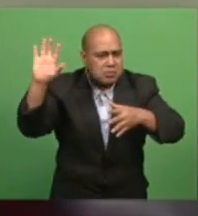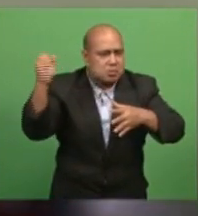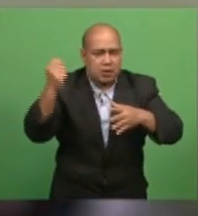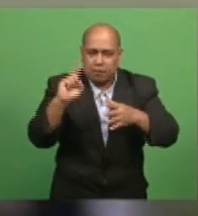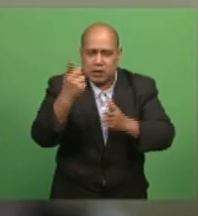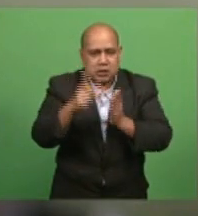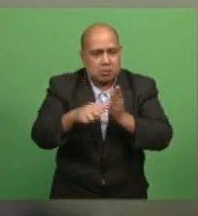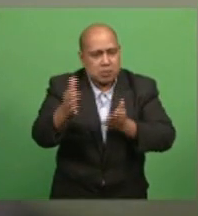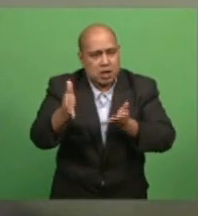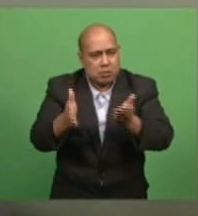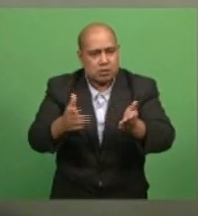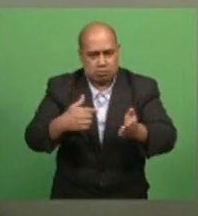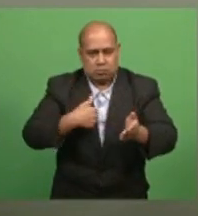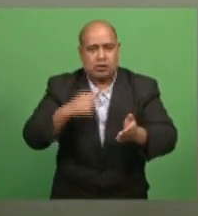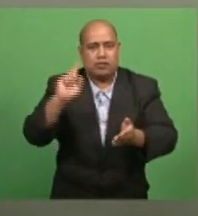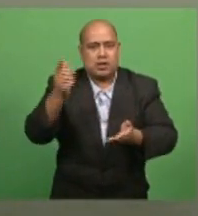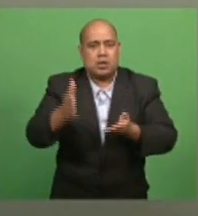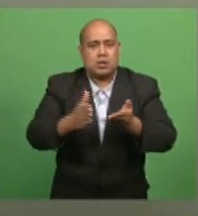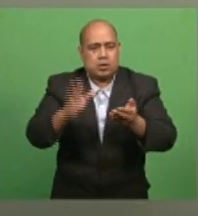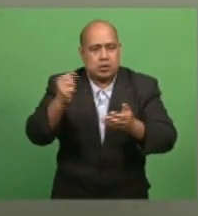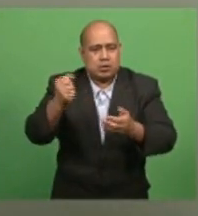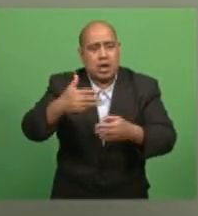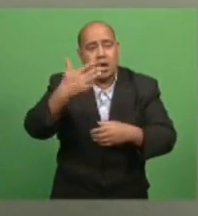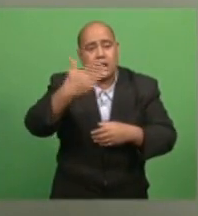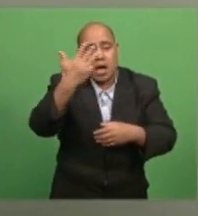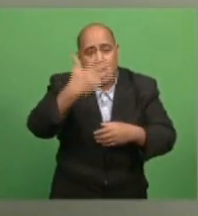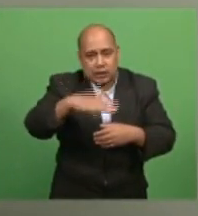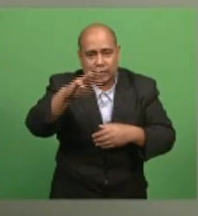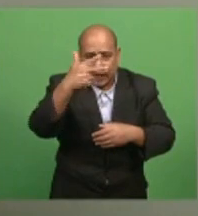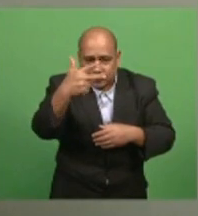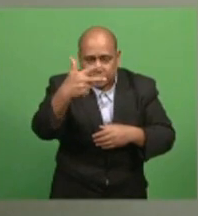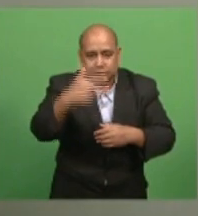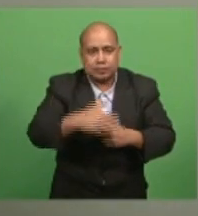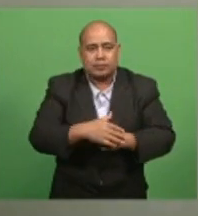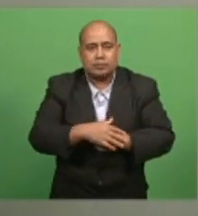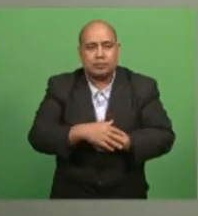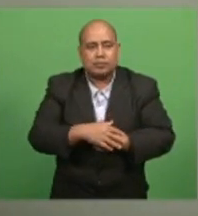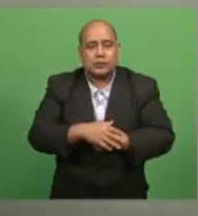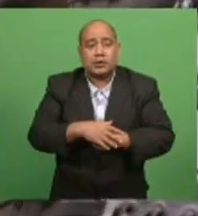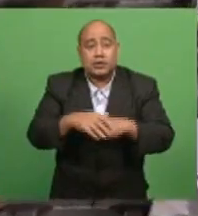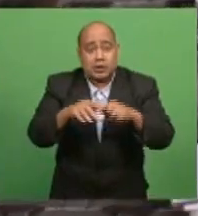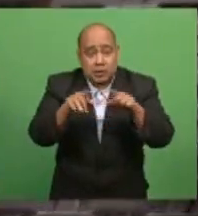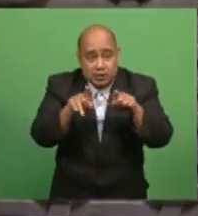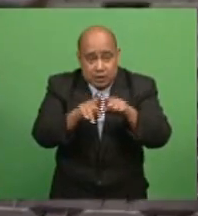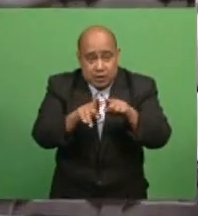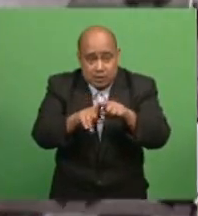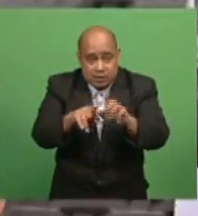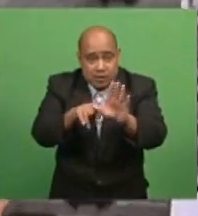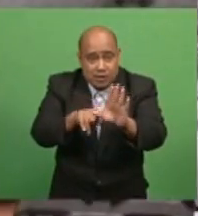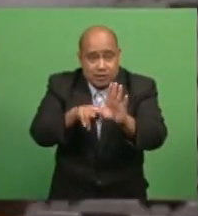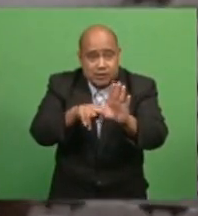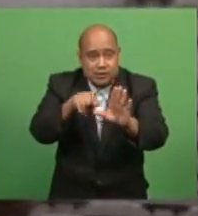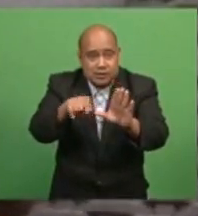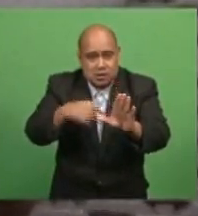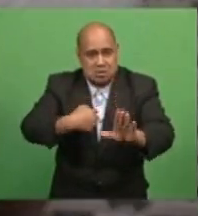That was 1998, and also in the same year, I